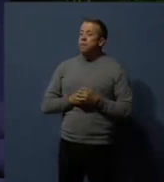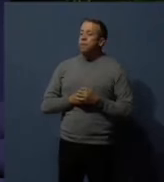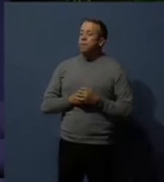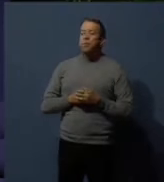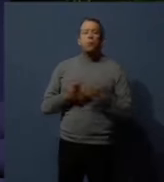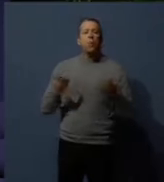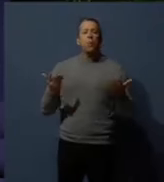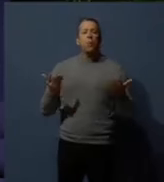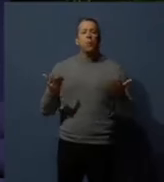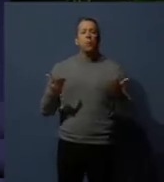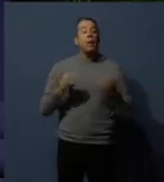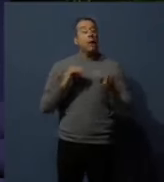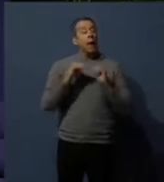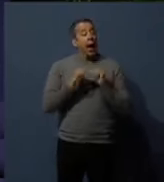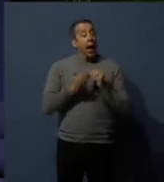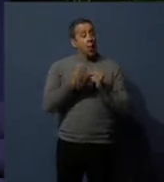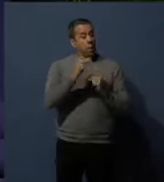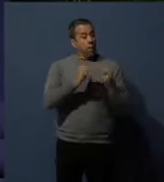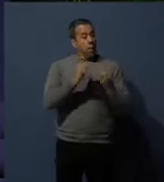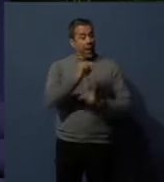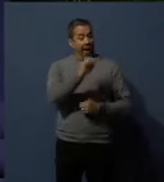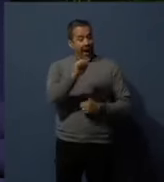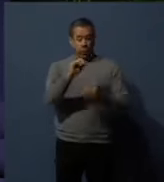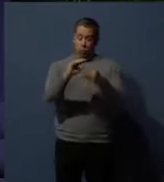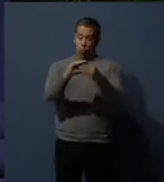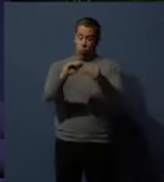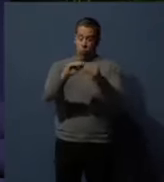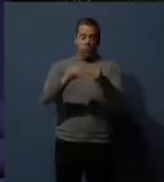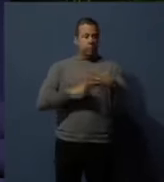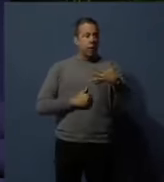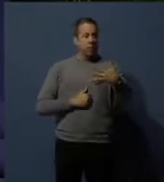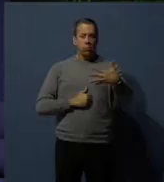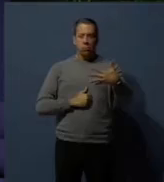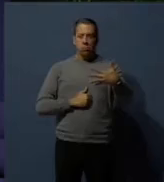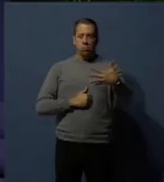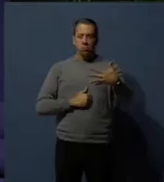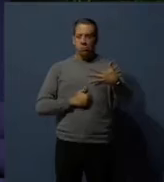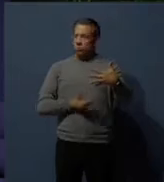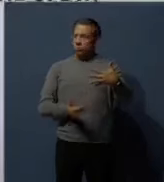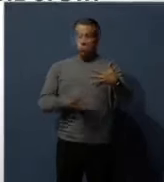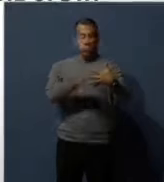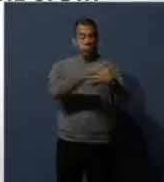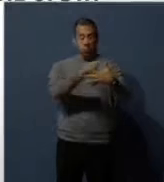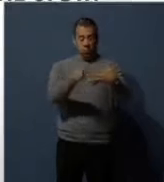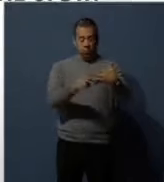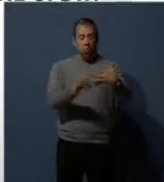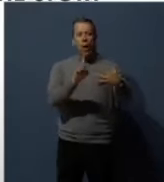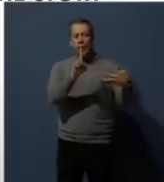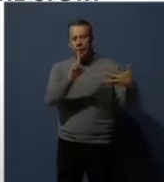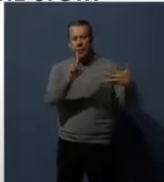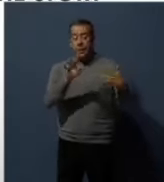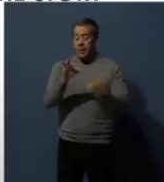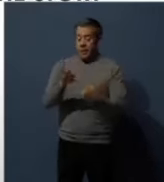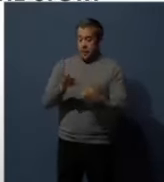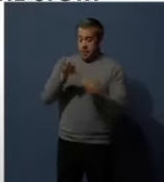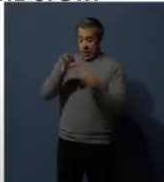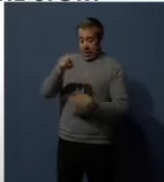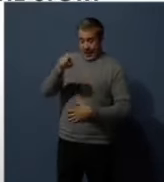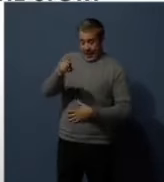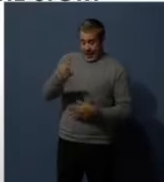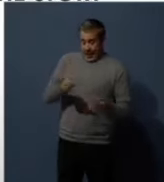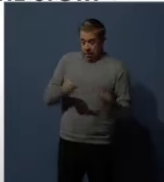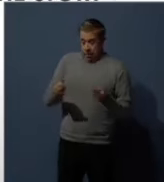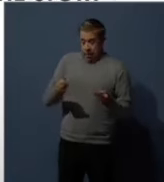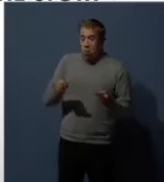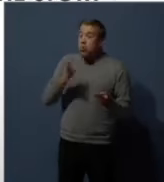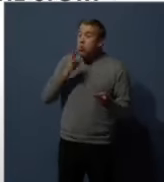So there are five keys to building this story. The first thing you need to understand, and I think this is really critical, special needs ministry is not just telling the story of the